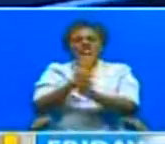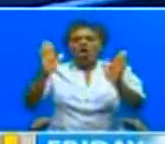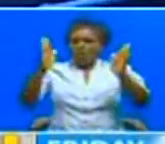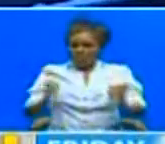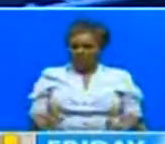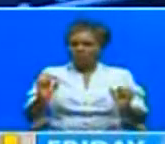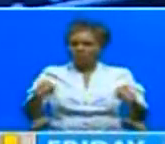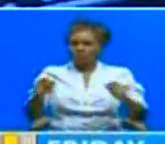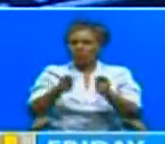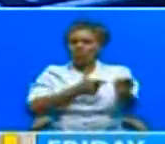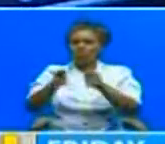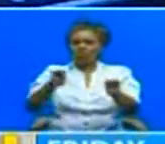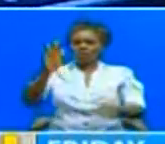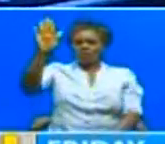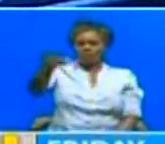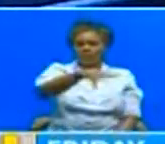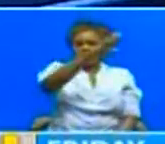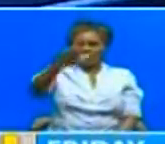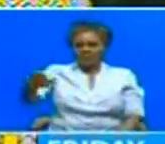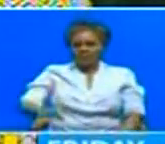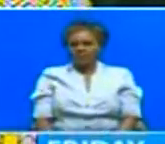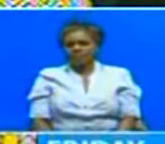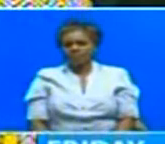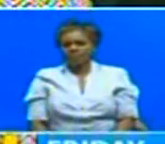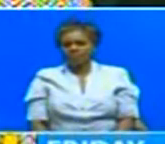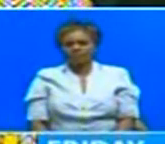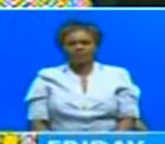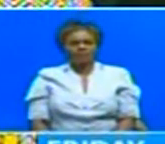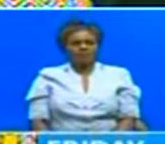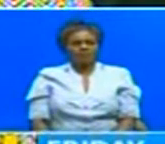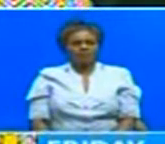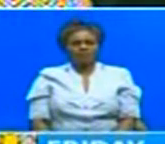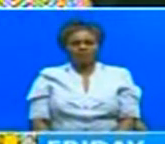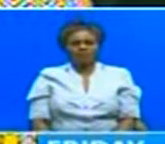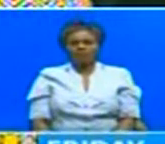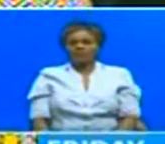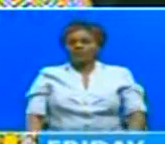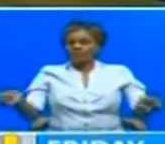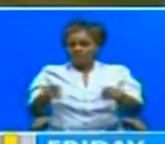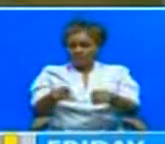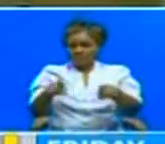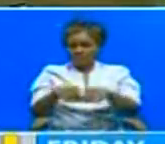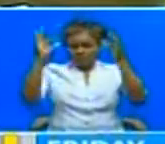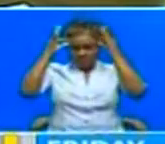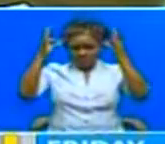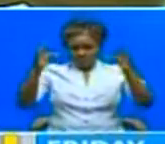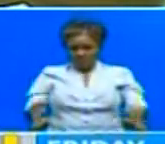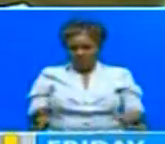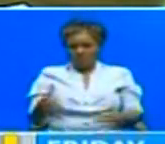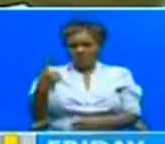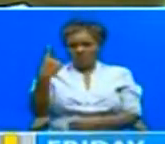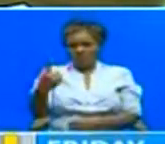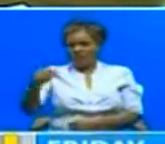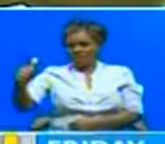can control parliament. So this section, in addition to the landmark devolution chapter, one of the